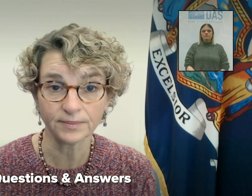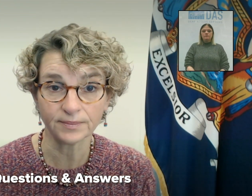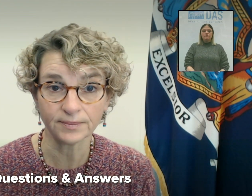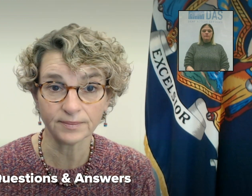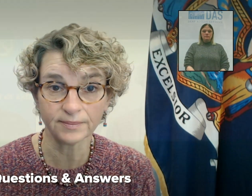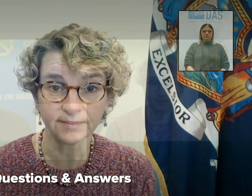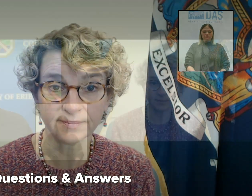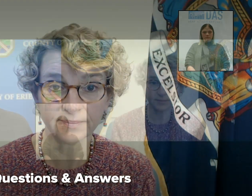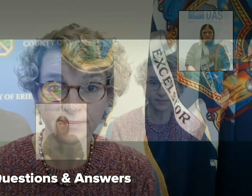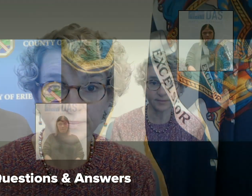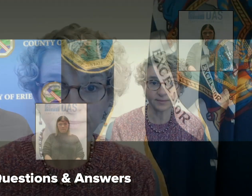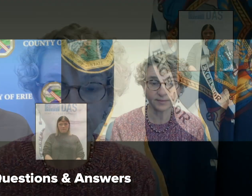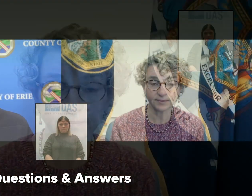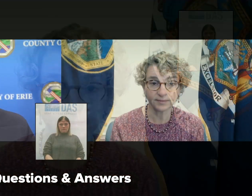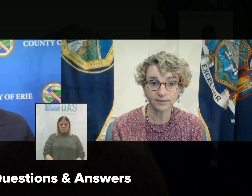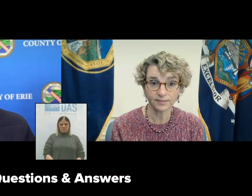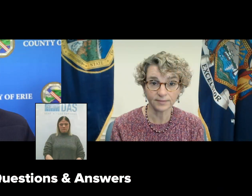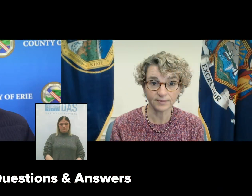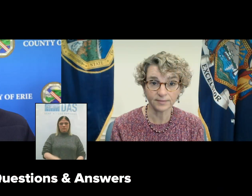Thank you.